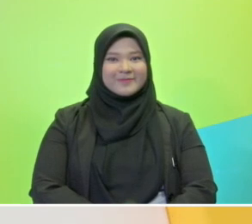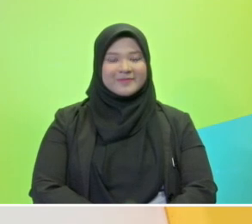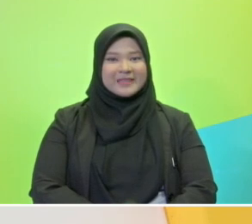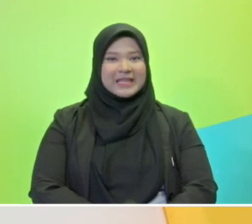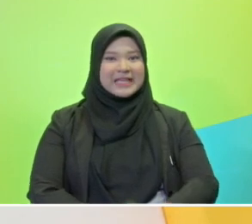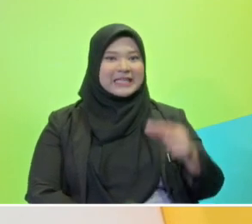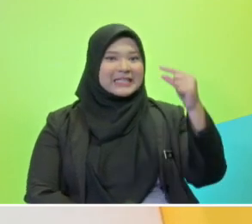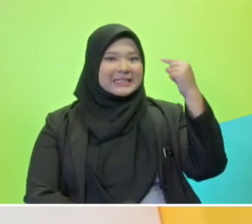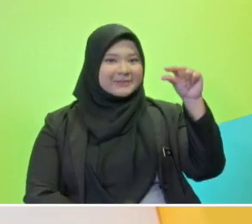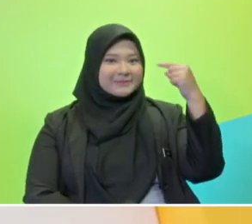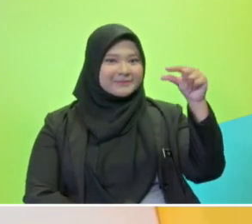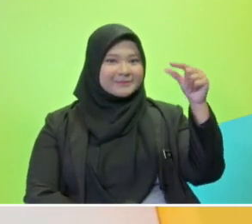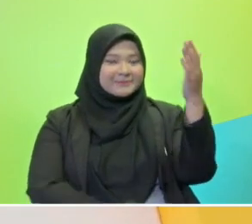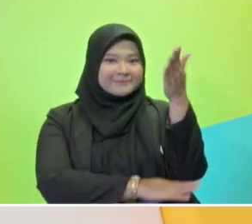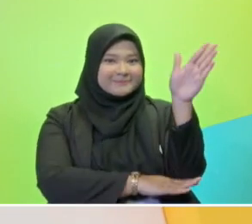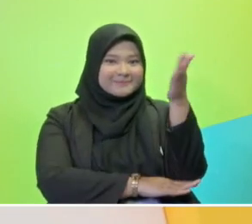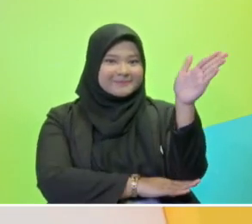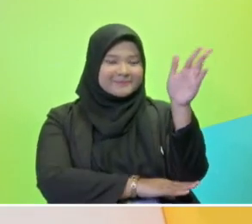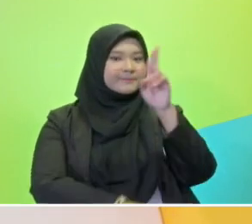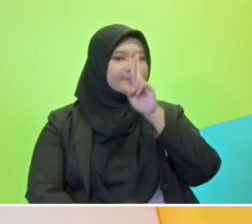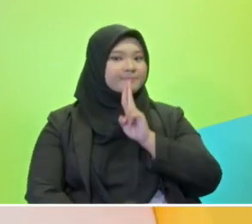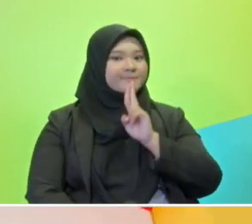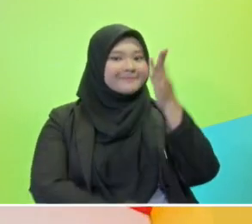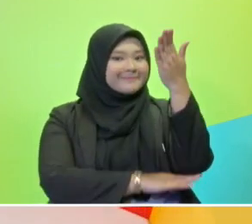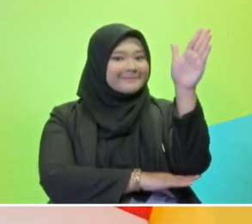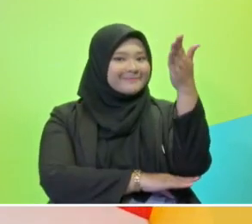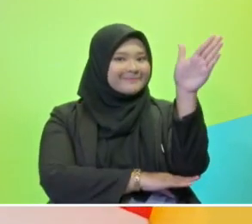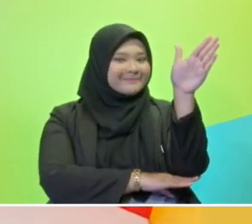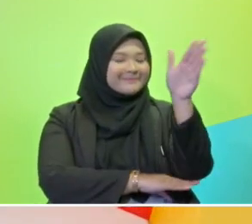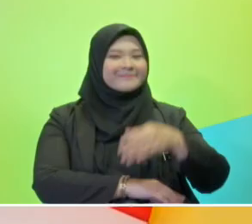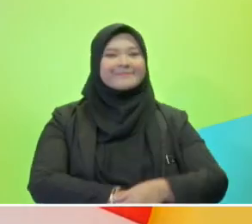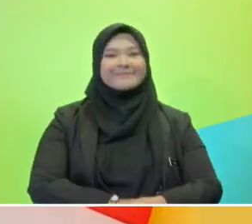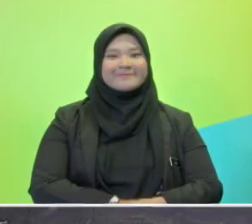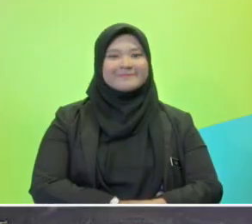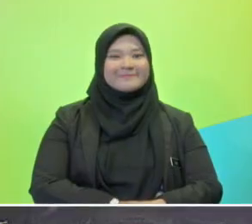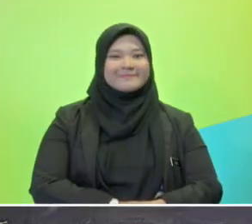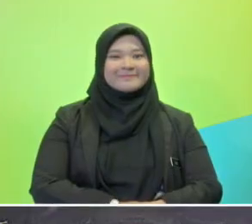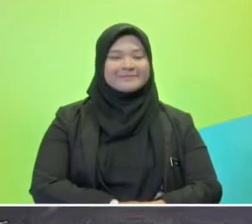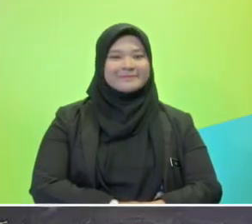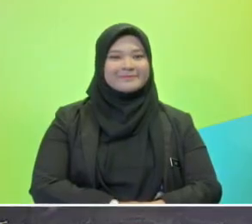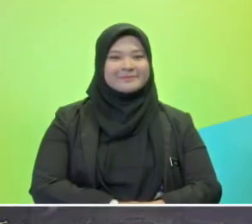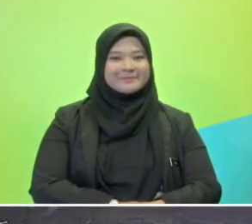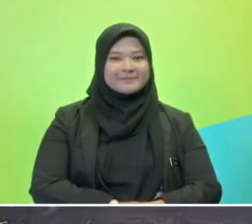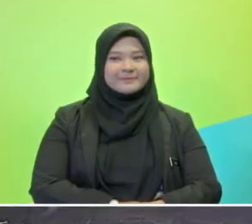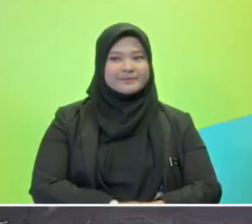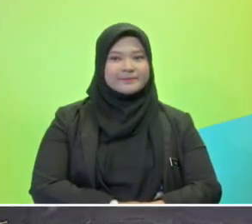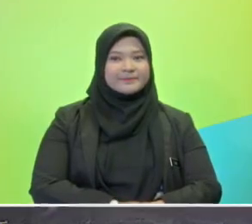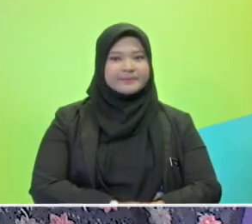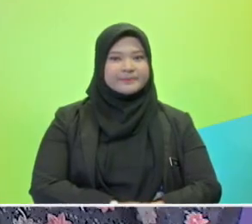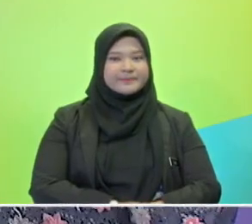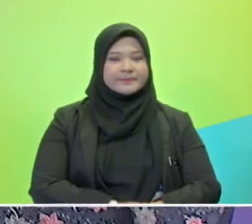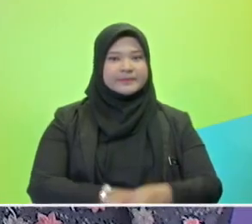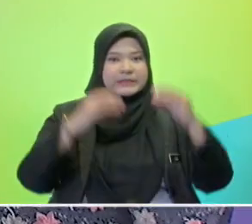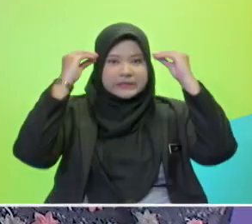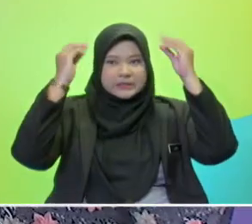have the green flag and red flag. Okay, what we're going to do today is very simple. Mm-hmm. I'm going to say out